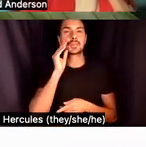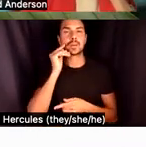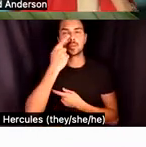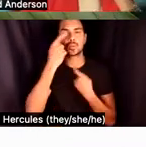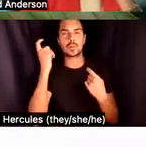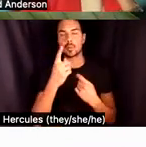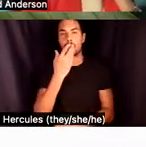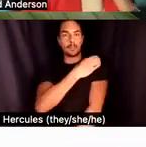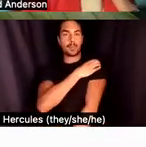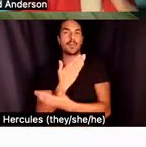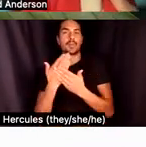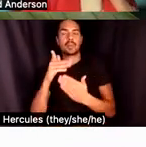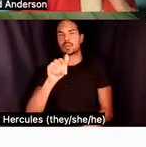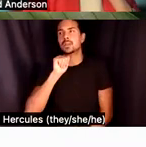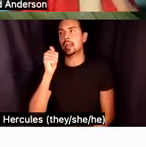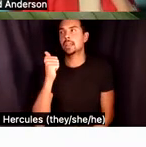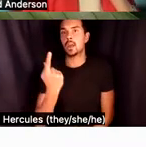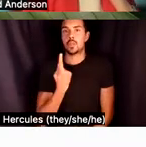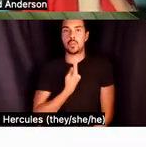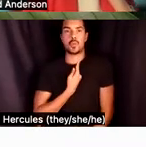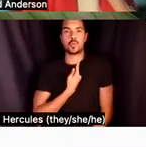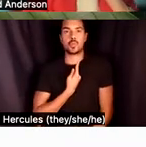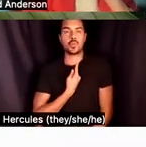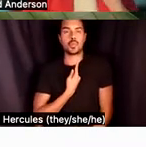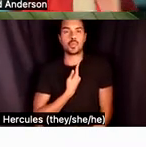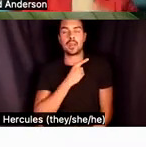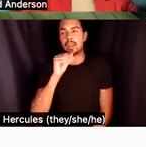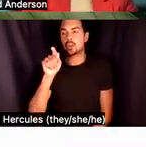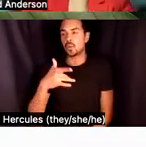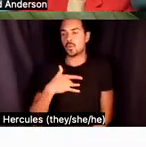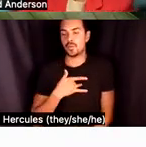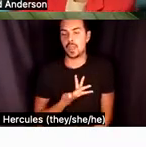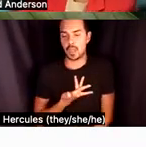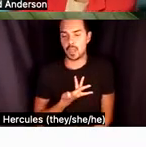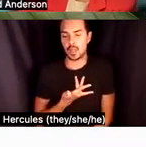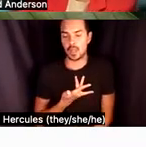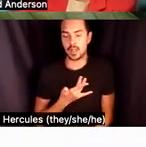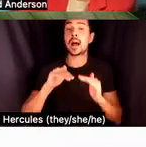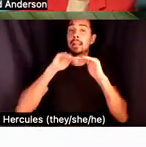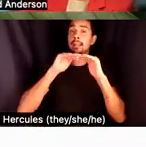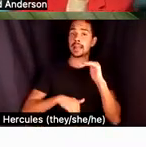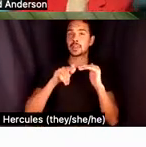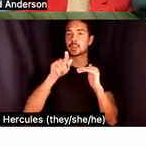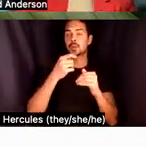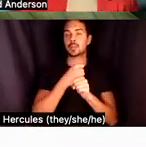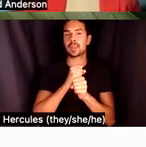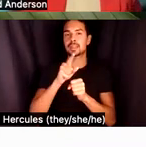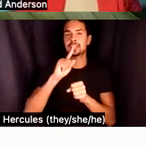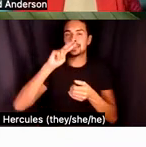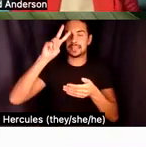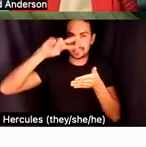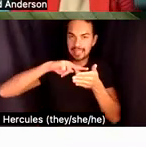powerful things is that you're not alone in that. And you feel, unless you're making those deliberate,